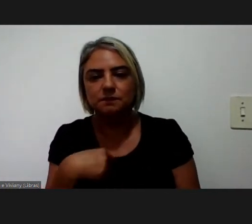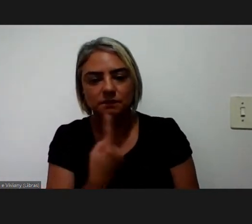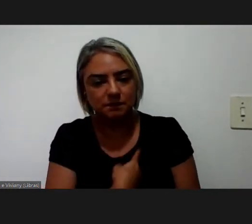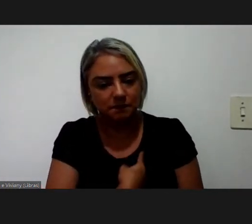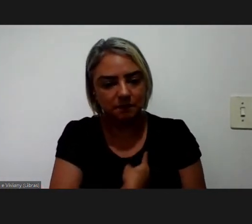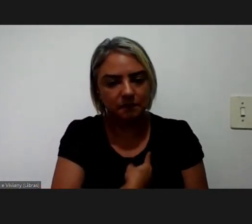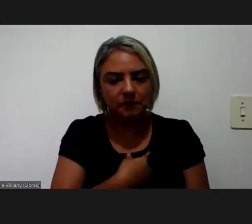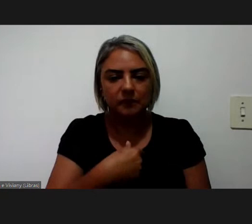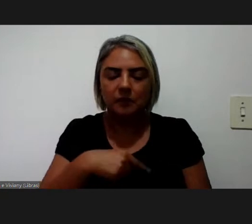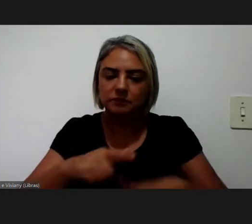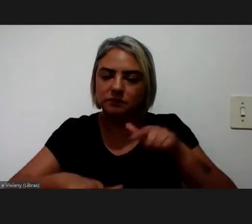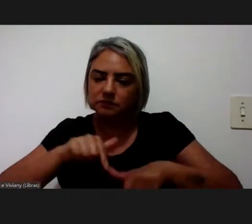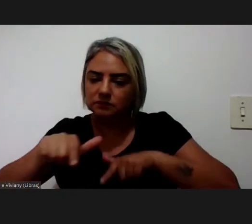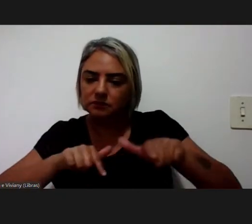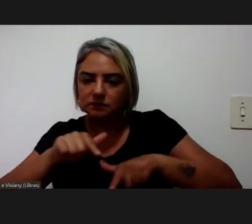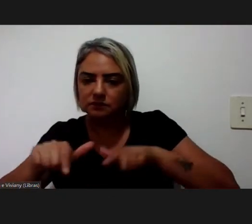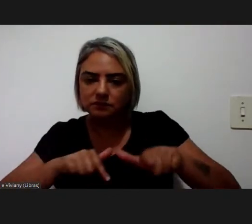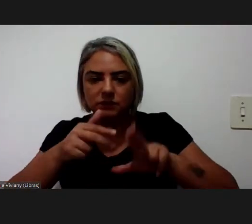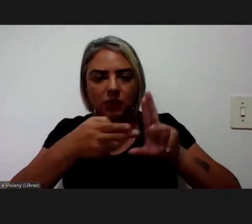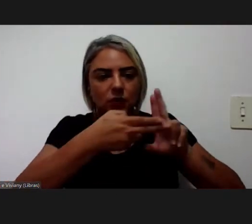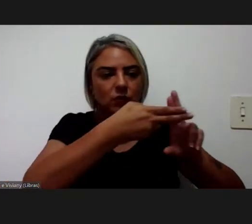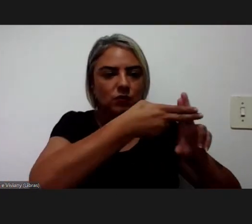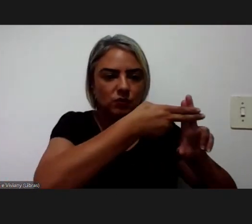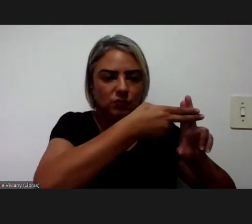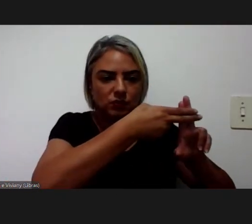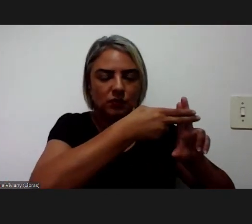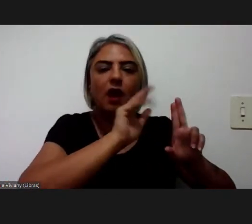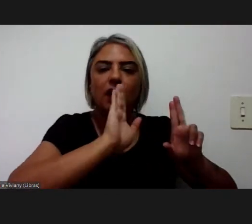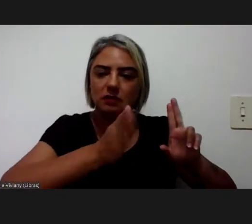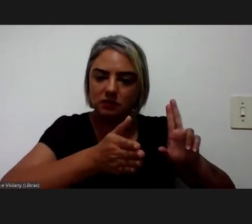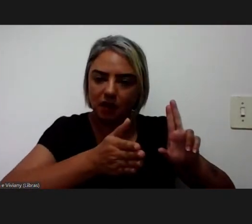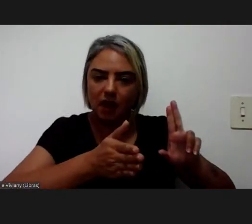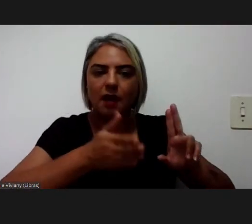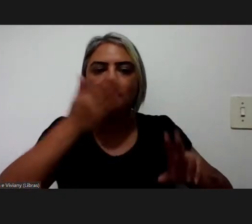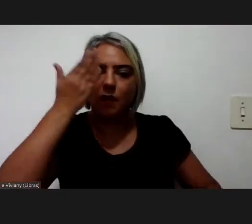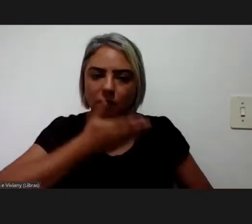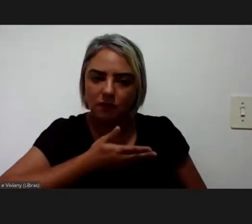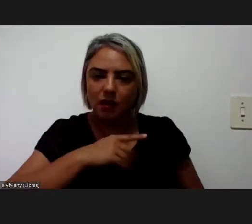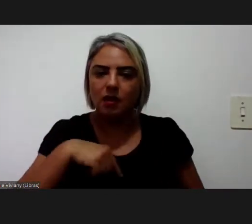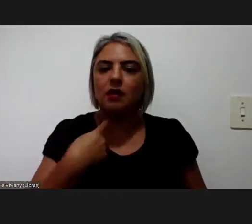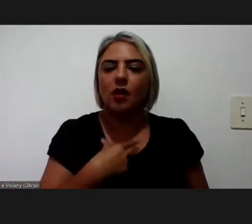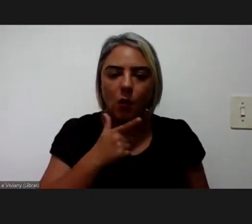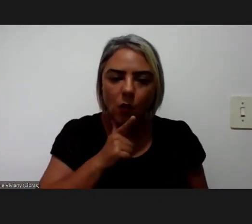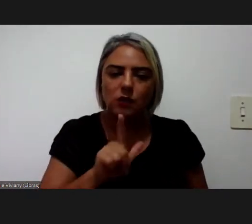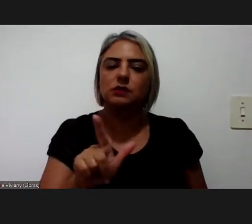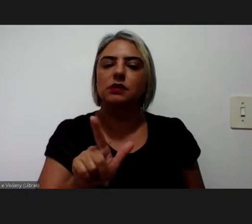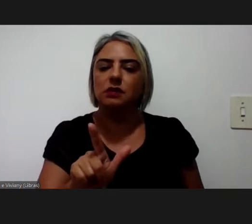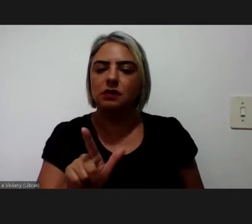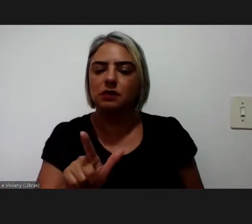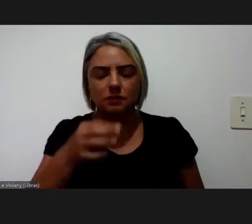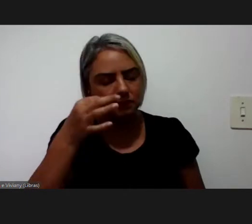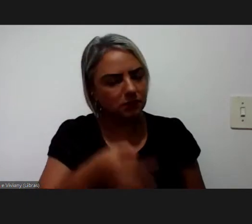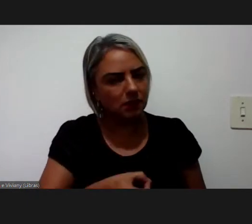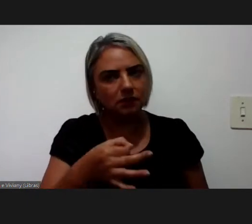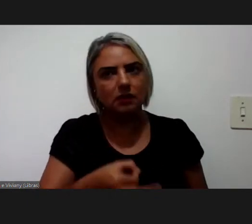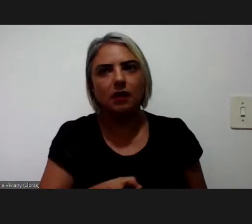mainly in the food and nutrition area, or the workforce of SUS,